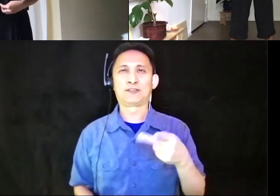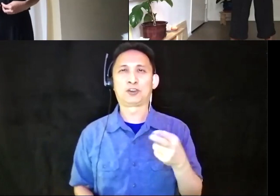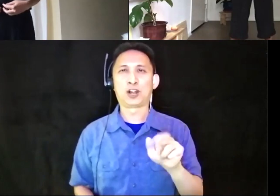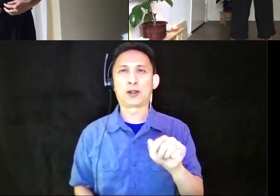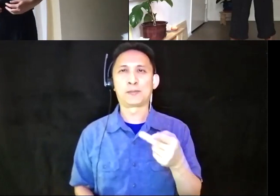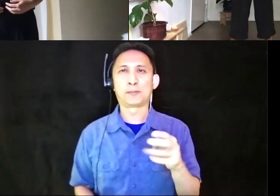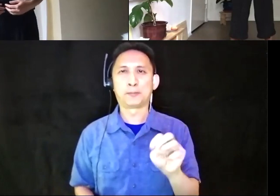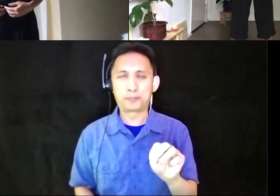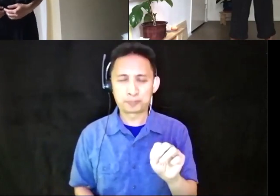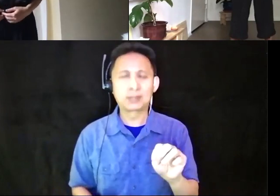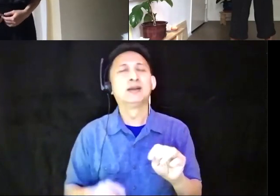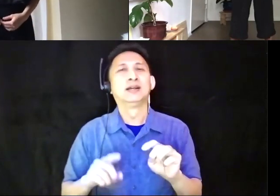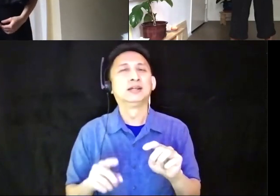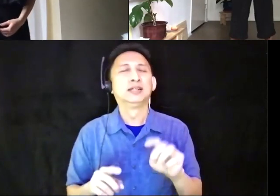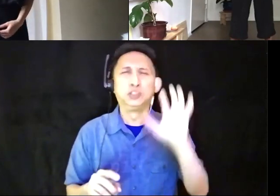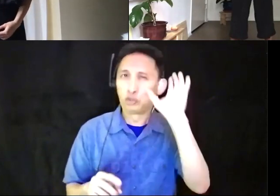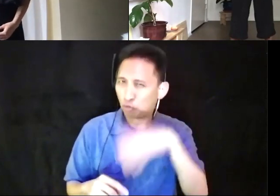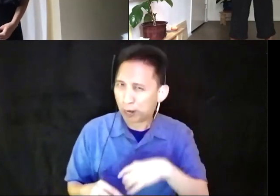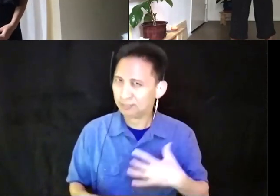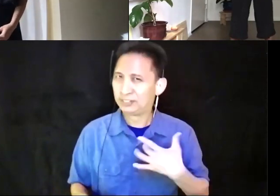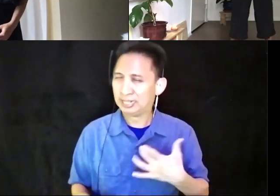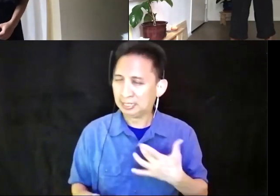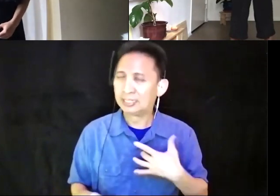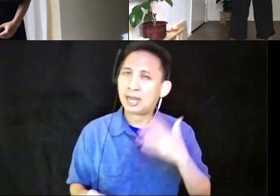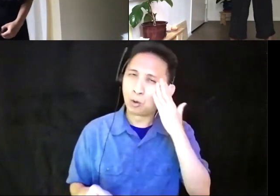those concepts in your head as you breathe.